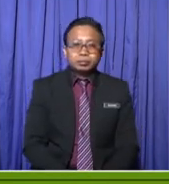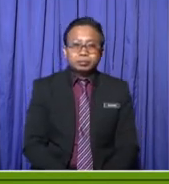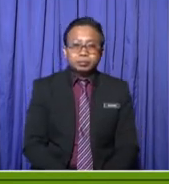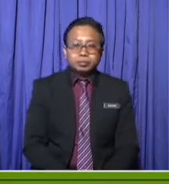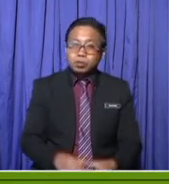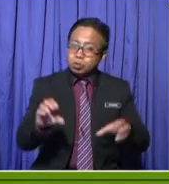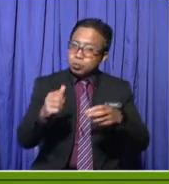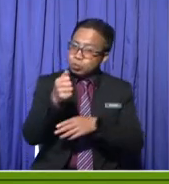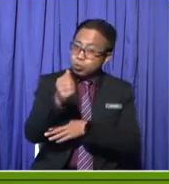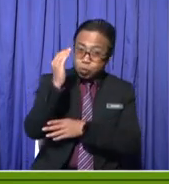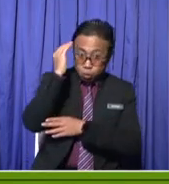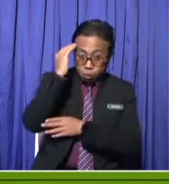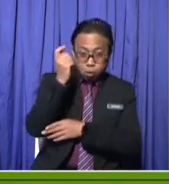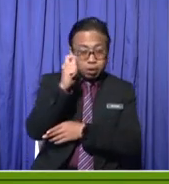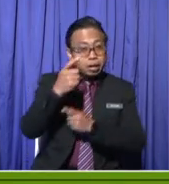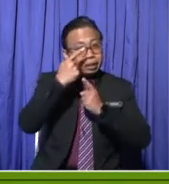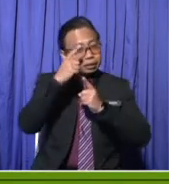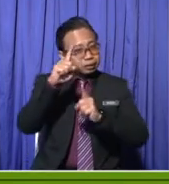Do you know the answer?